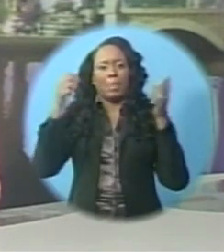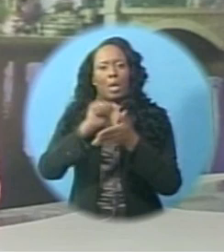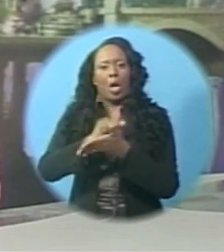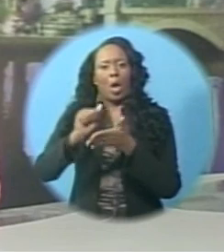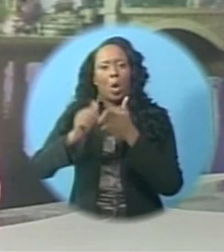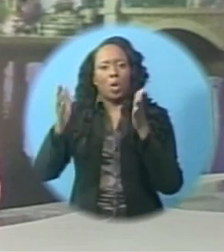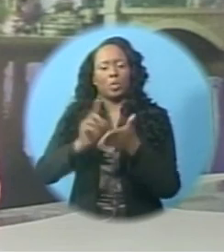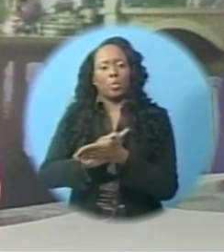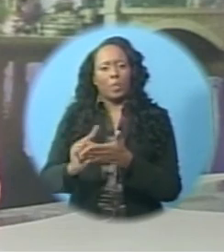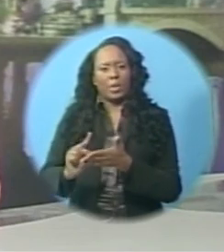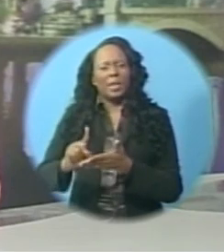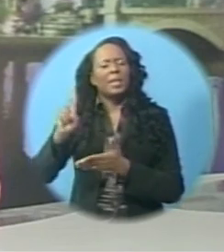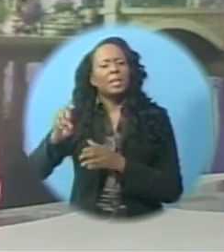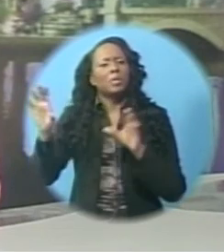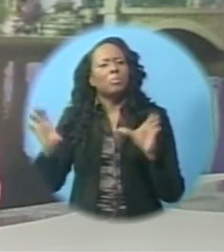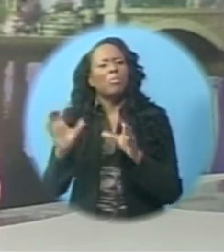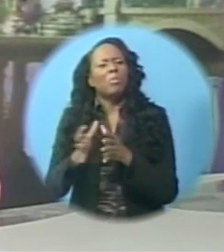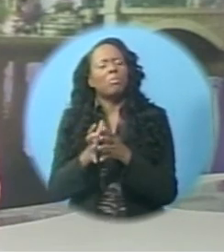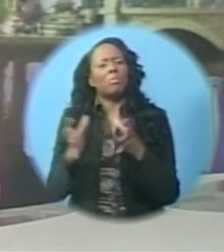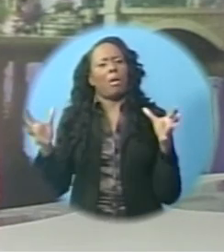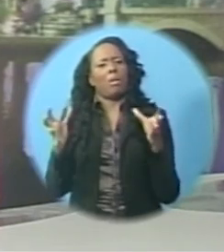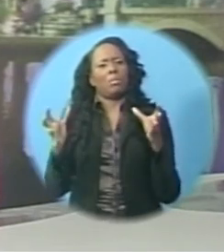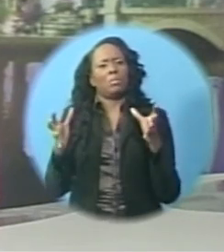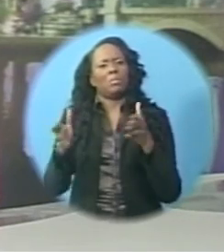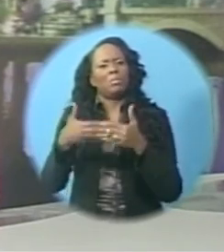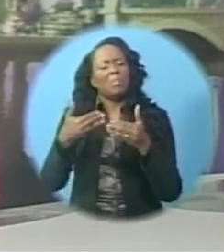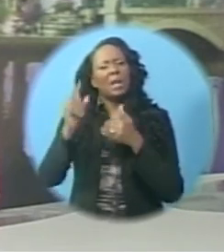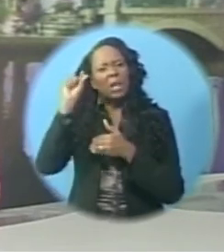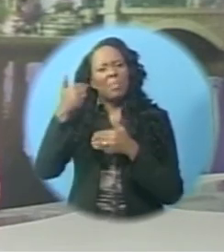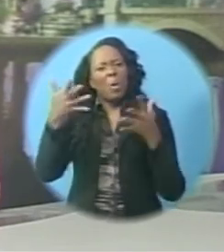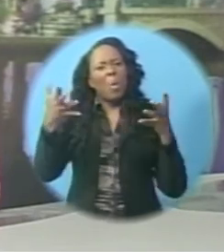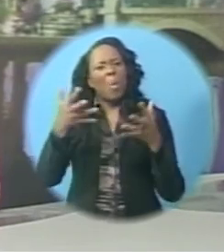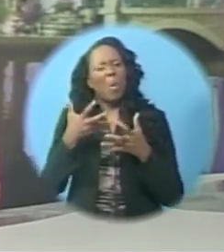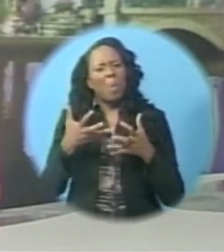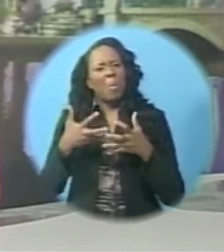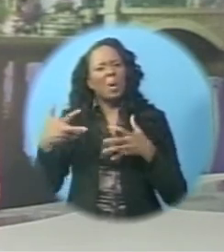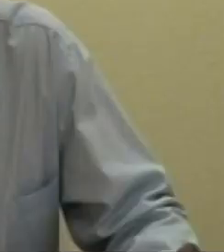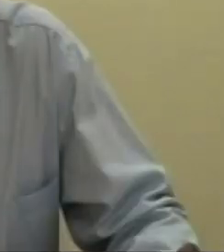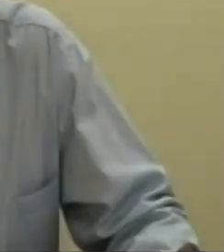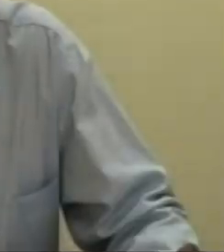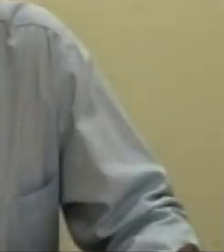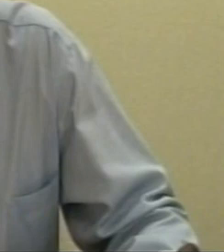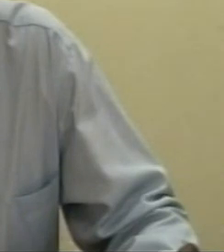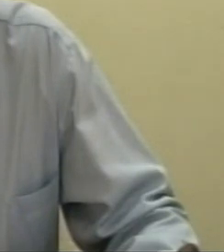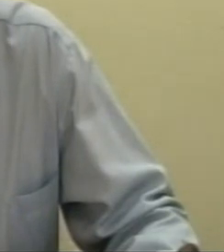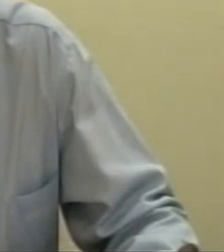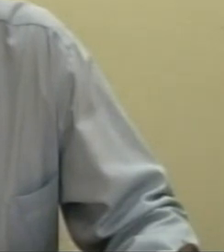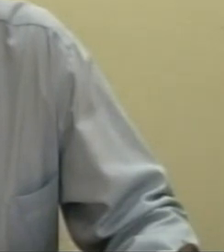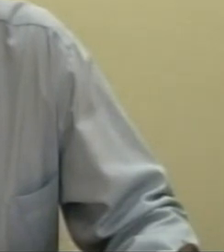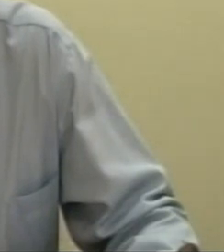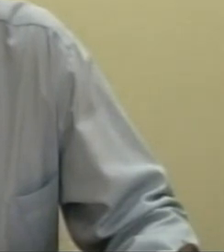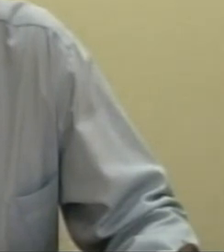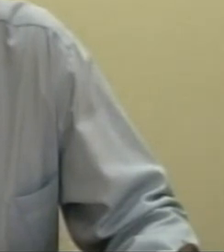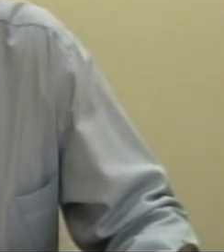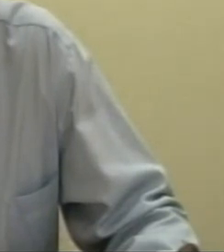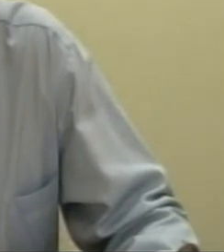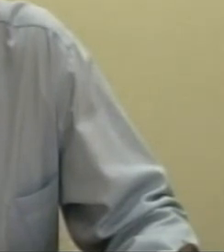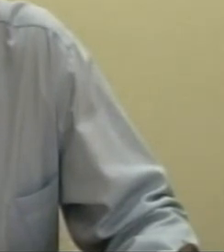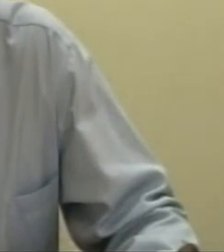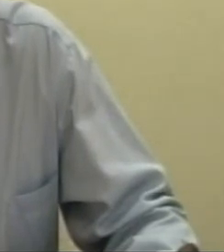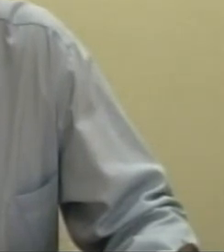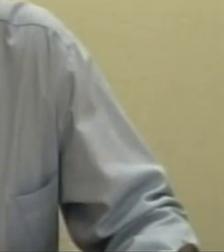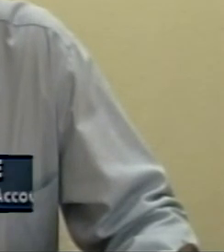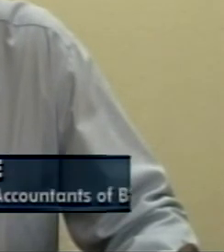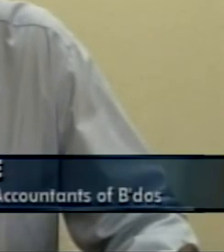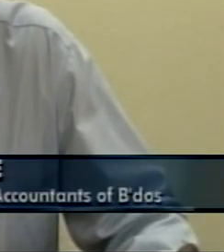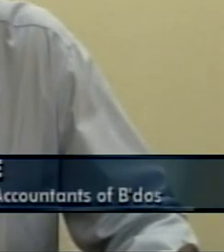done to deal with the country's debt, despite government's efforts to cut expenditure. The big issue there is whether we should not have more cuts